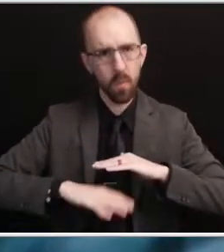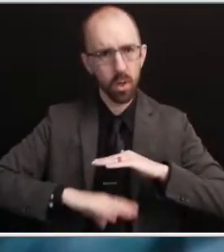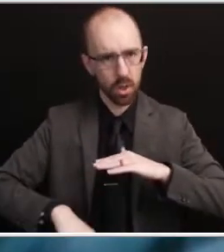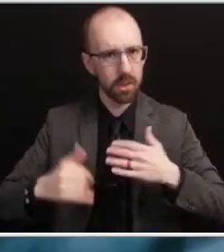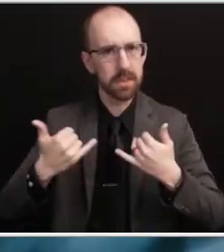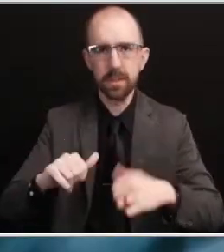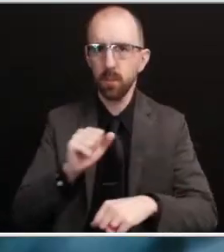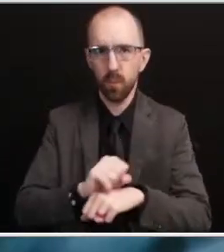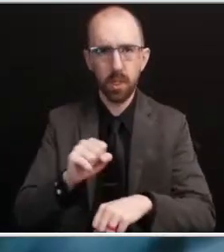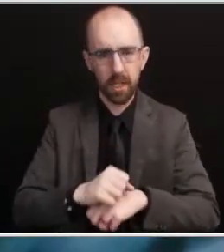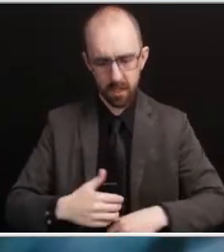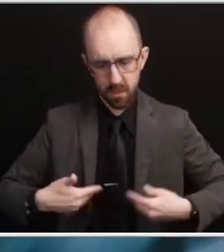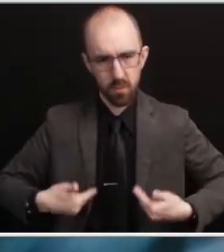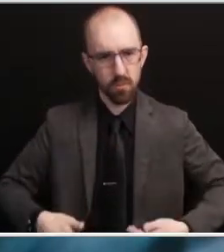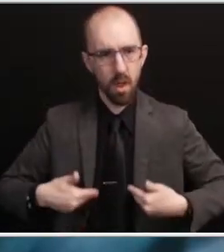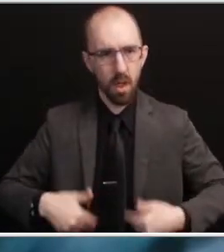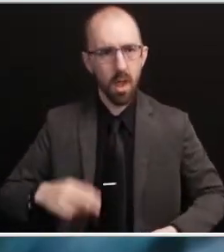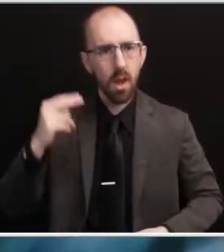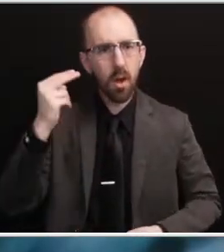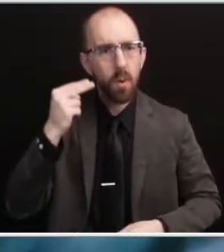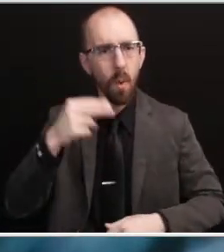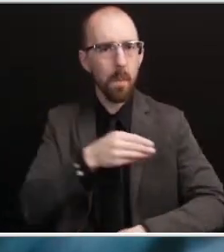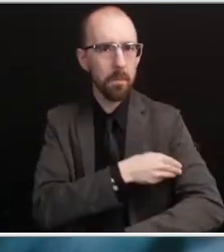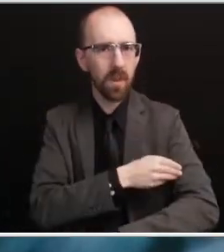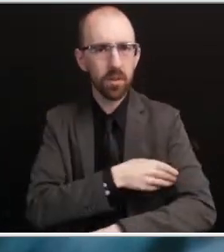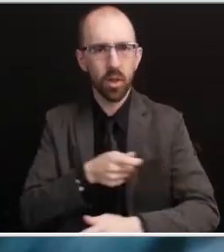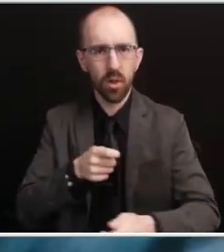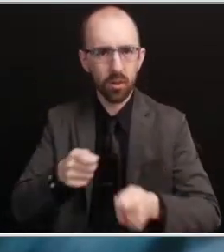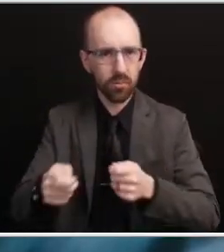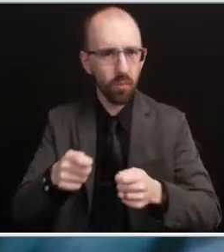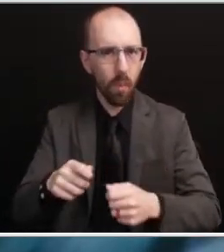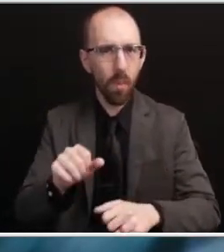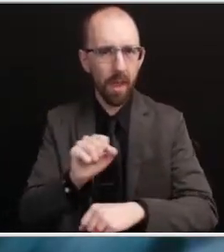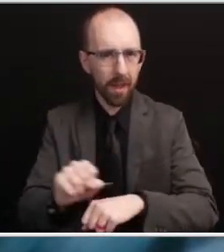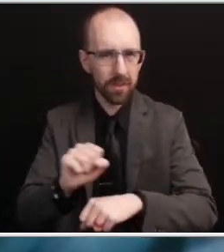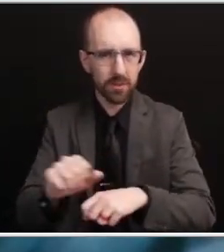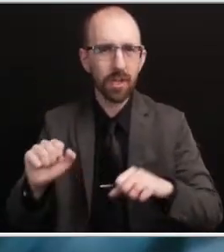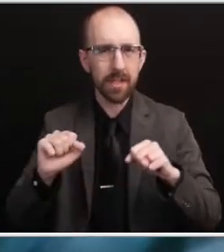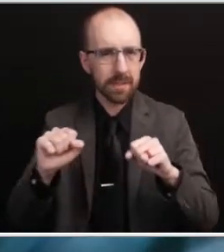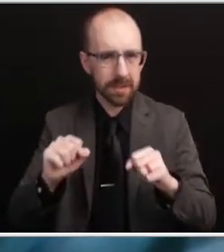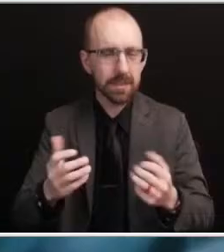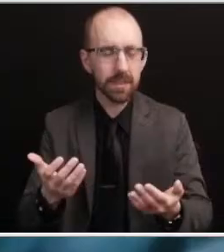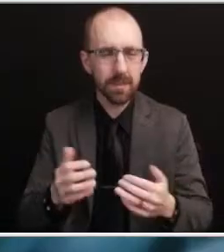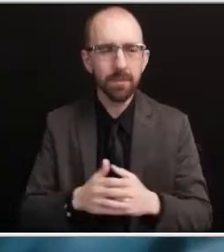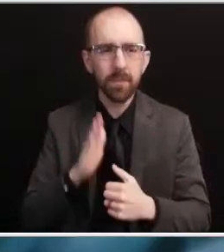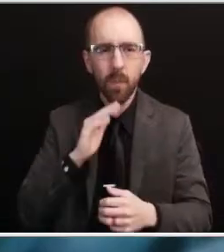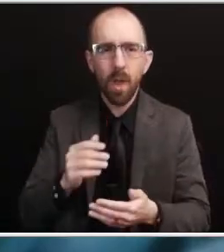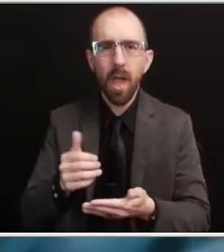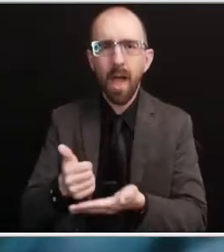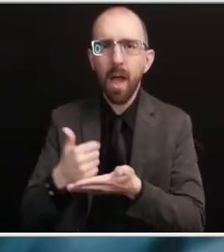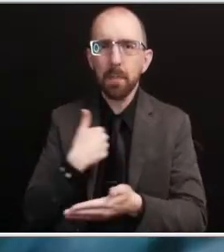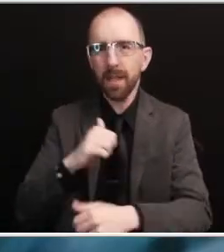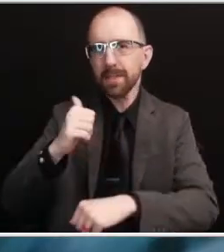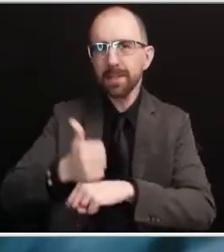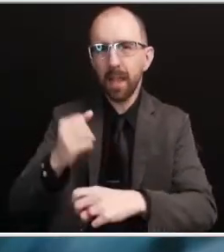work trunk and neuromuscular control exercises that can mimic or help us kind of set the table to get ready to throw. And then